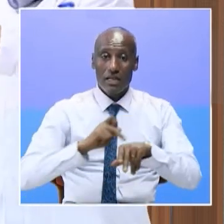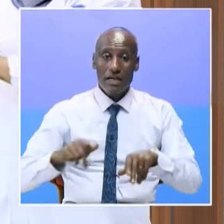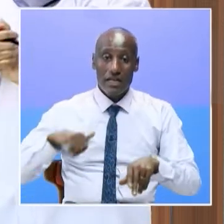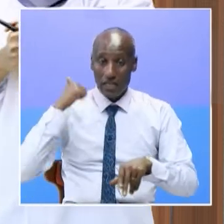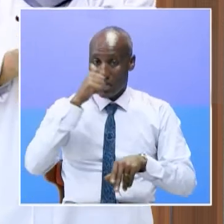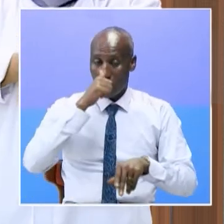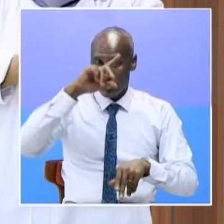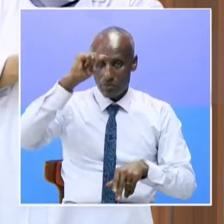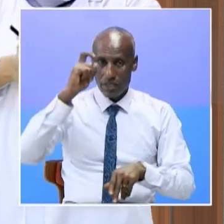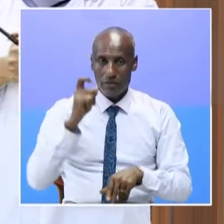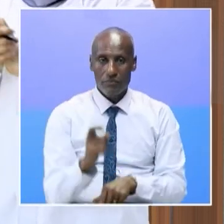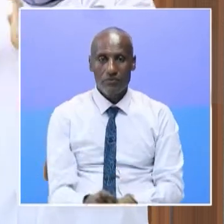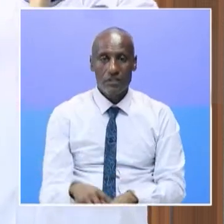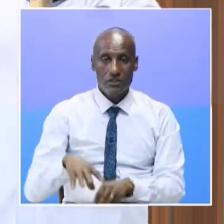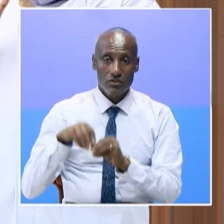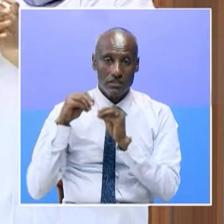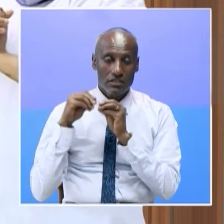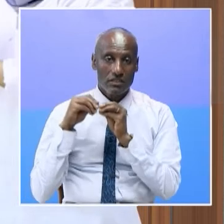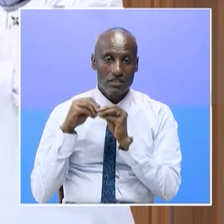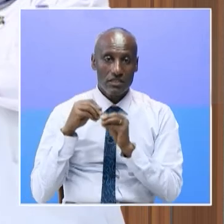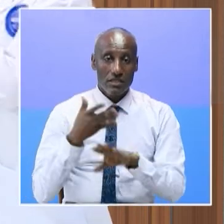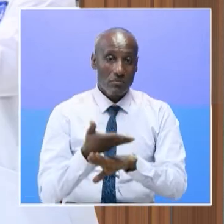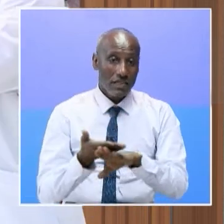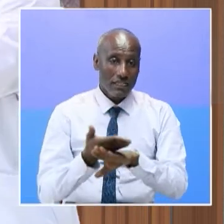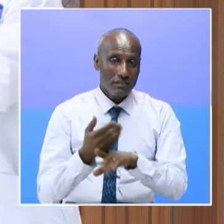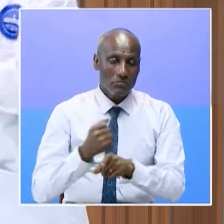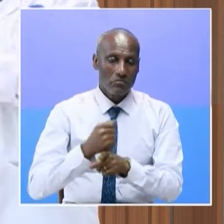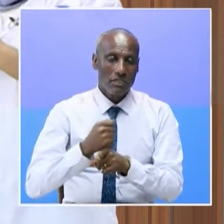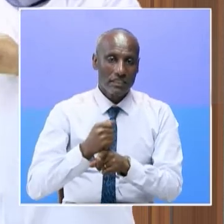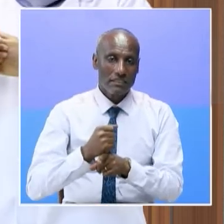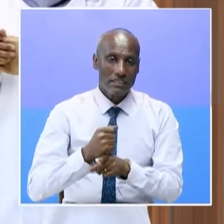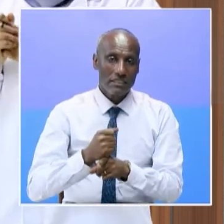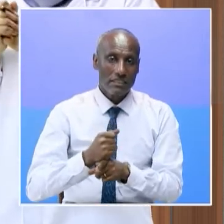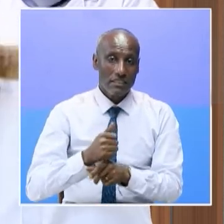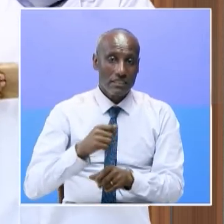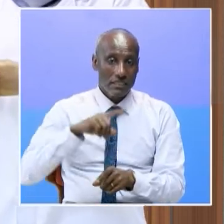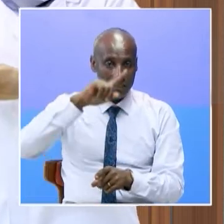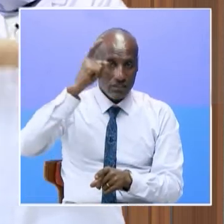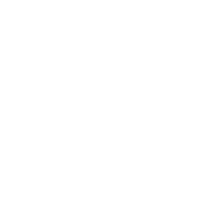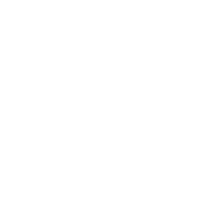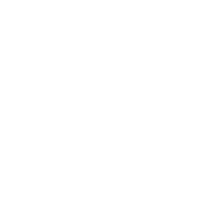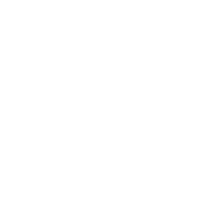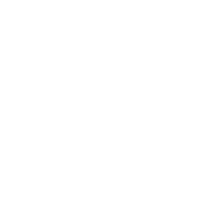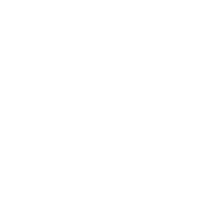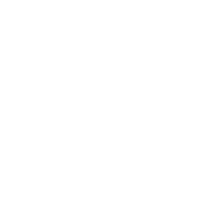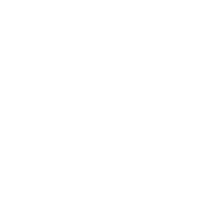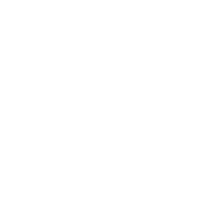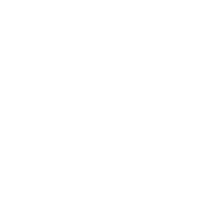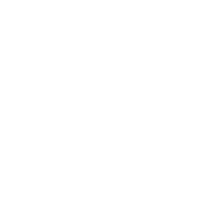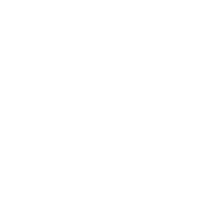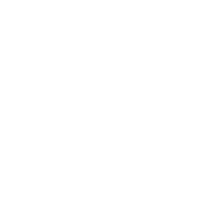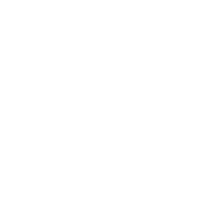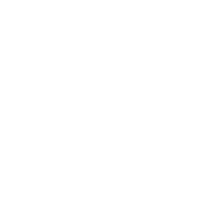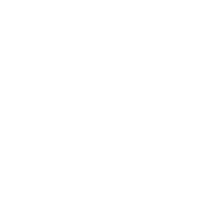is your questions. Students, please practice the following questions properly.